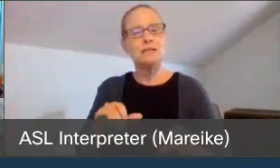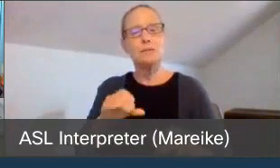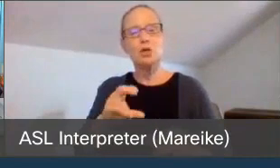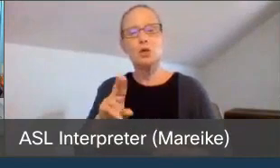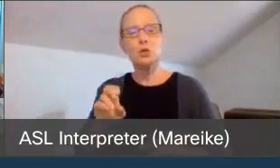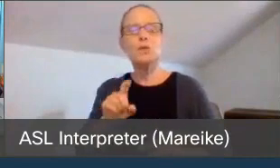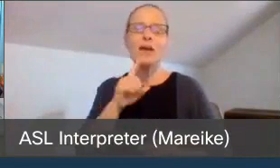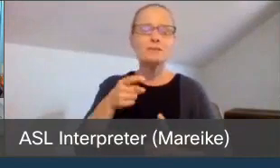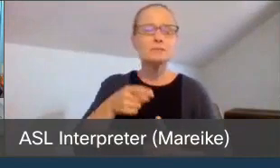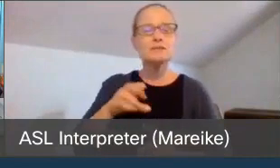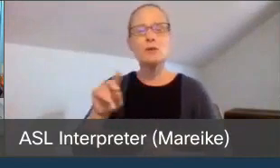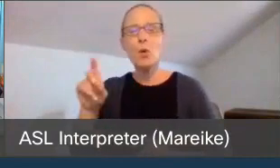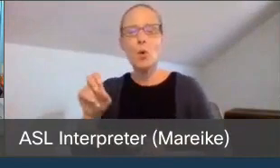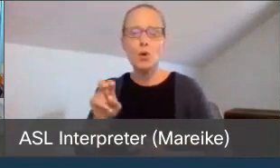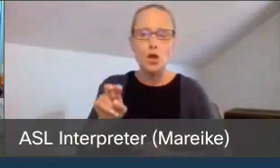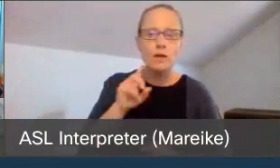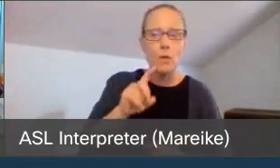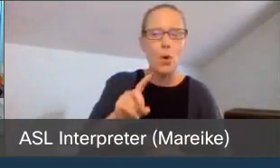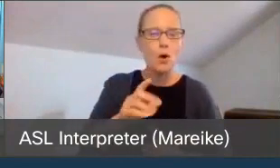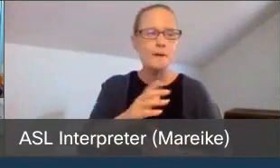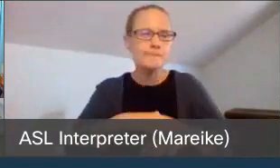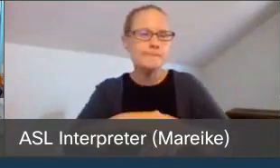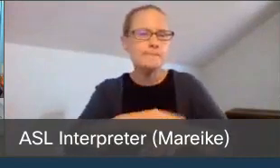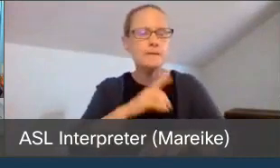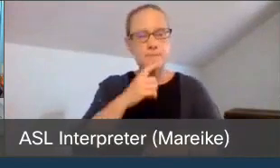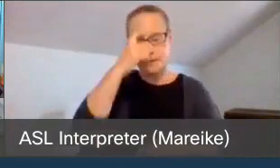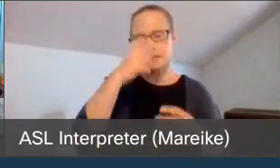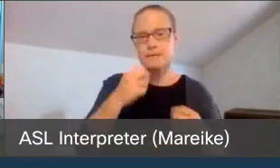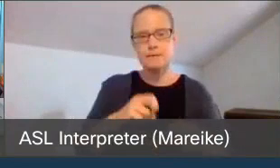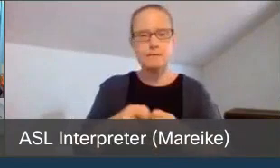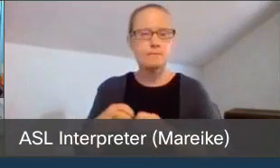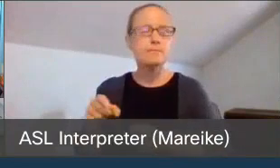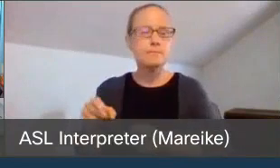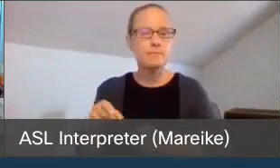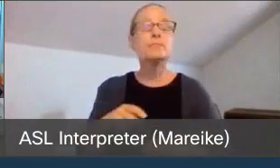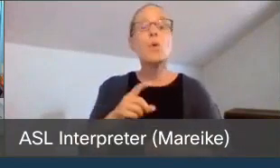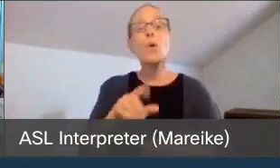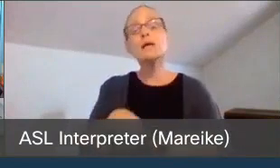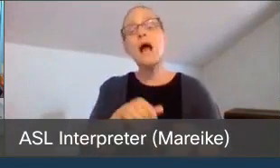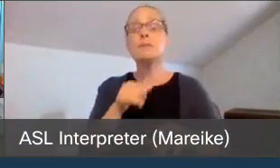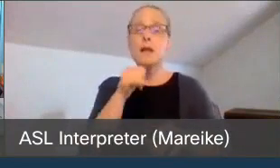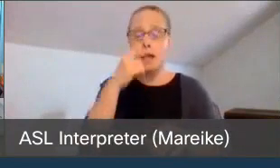looking out for that are flagged as a mental health call or a common non-mental health call,